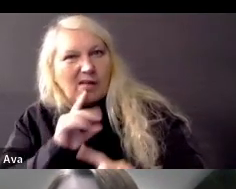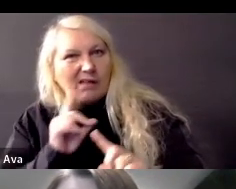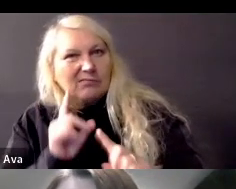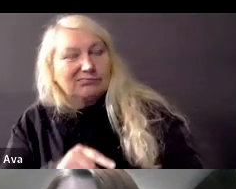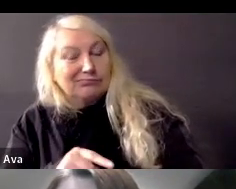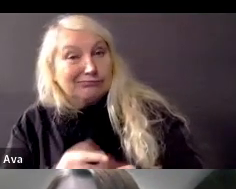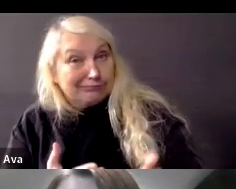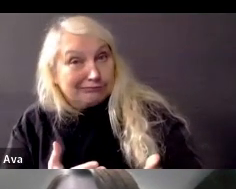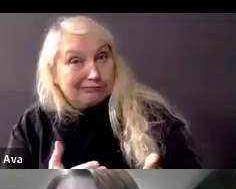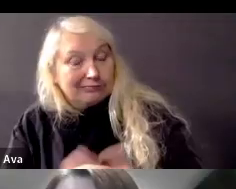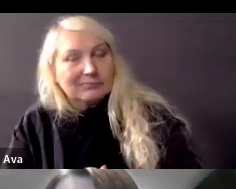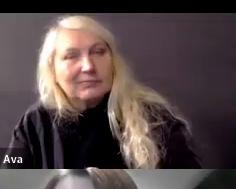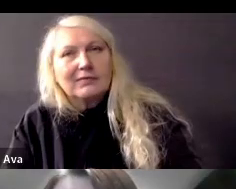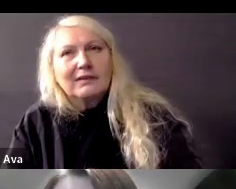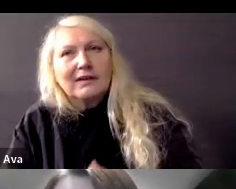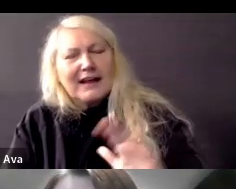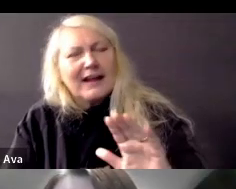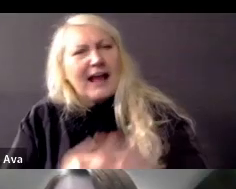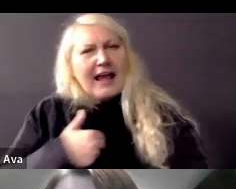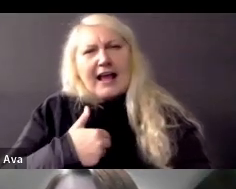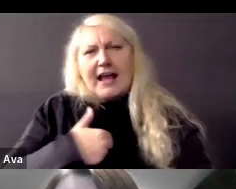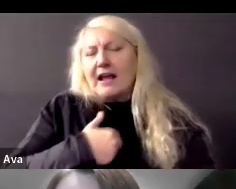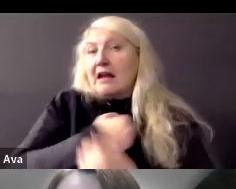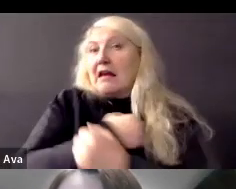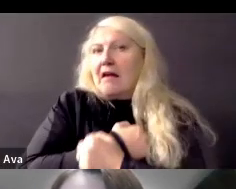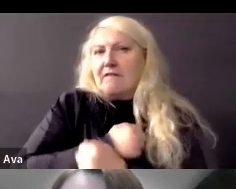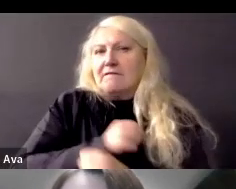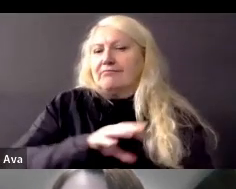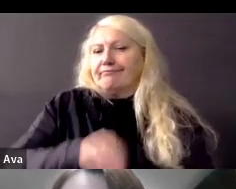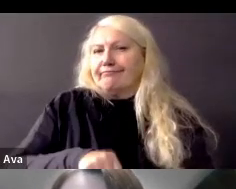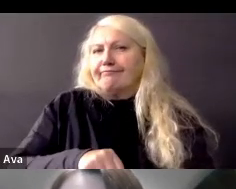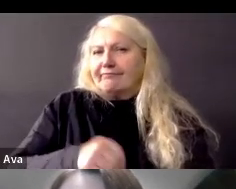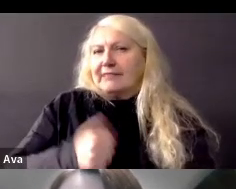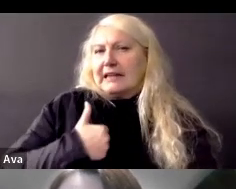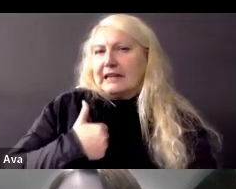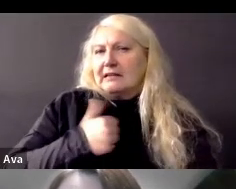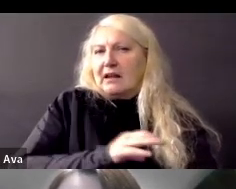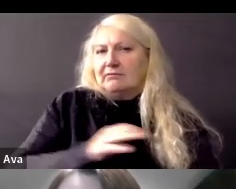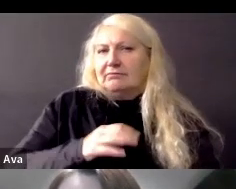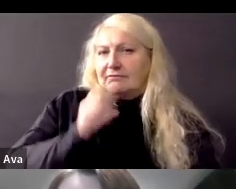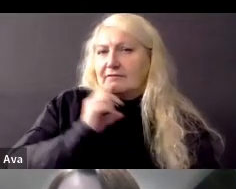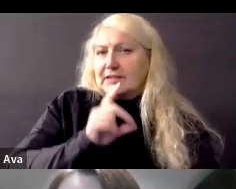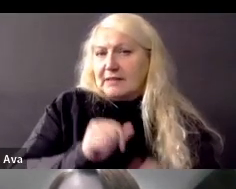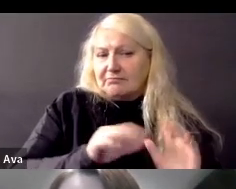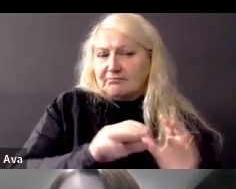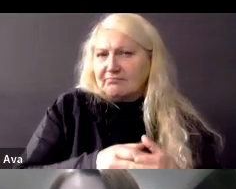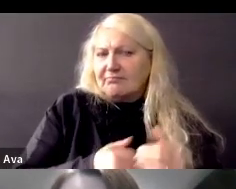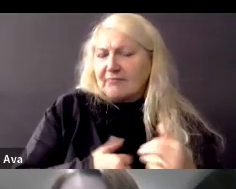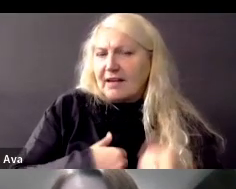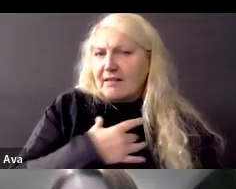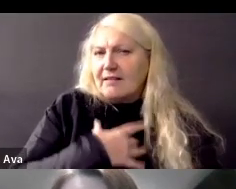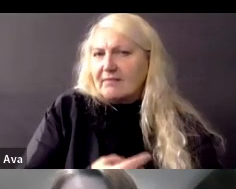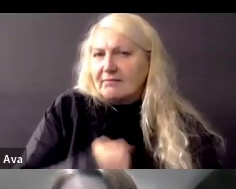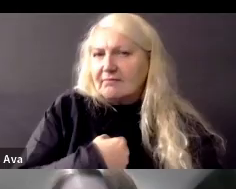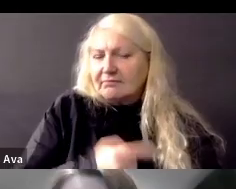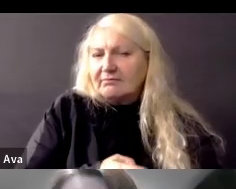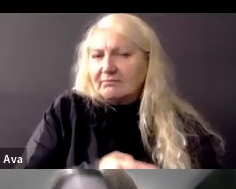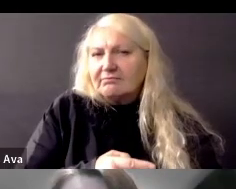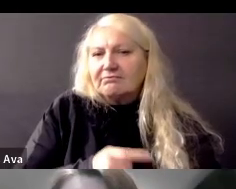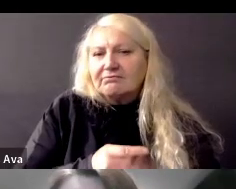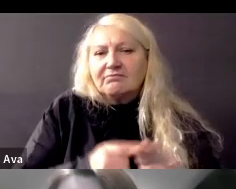love being part of the council because you stand up for others.